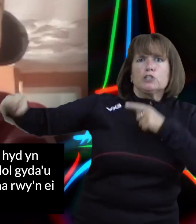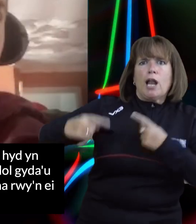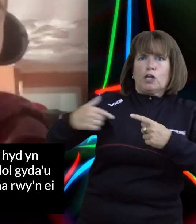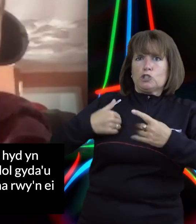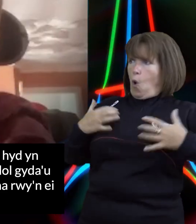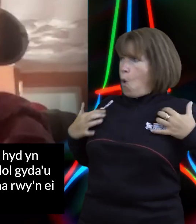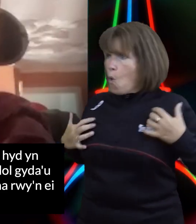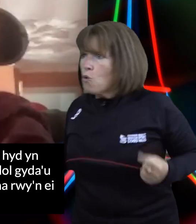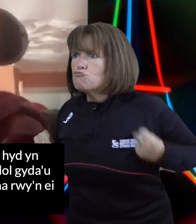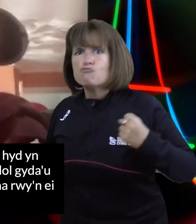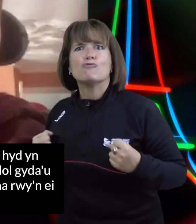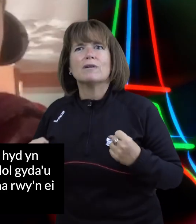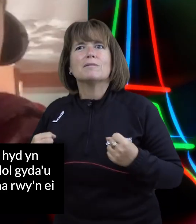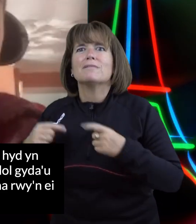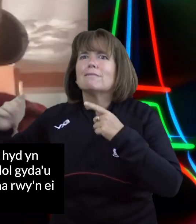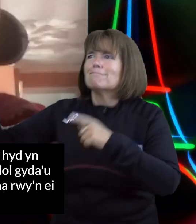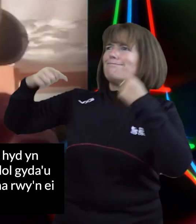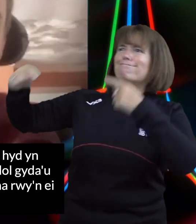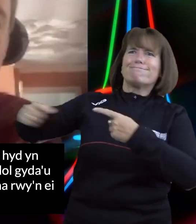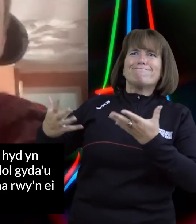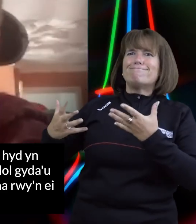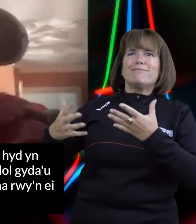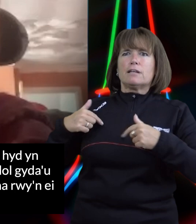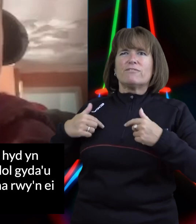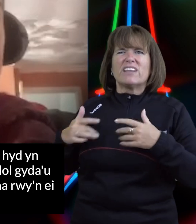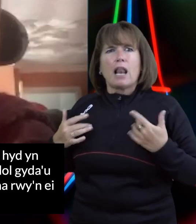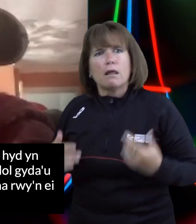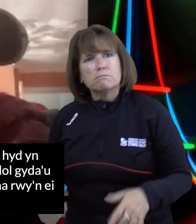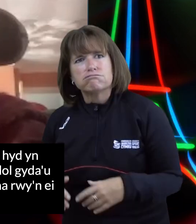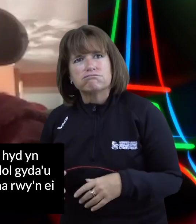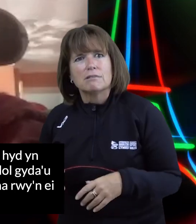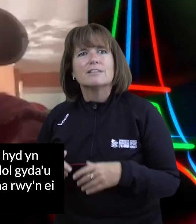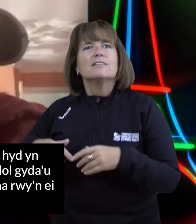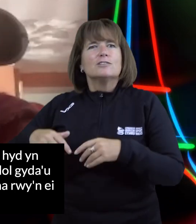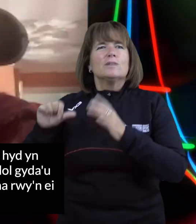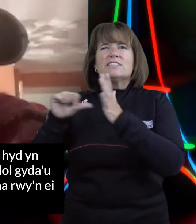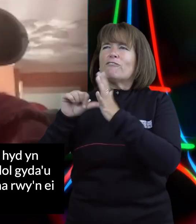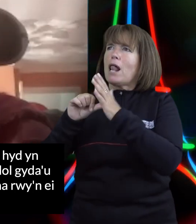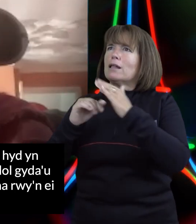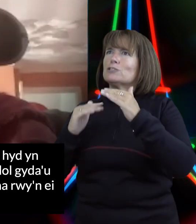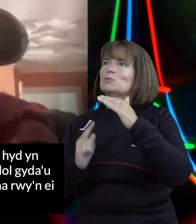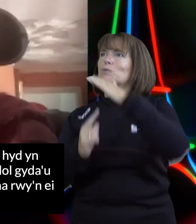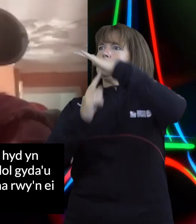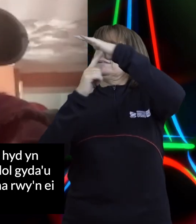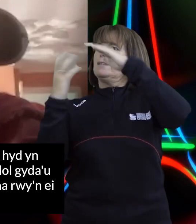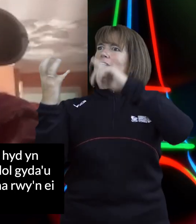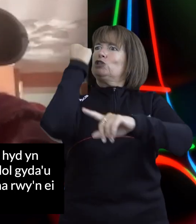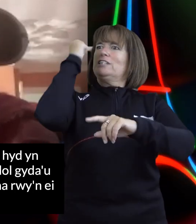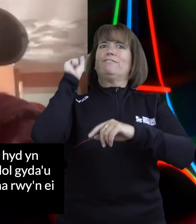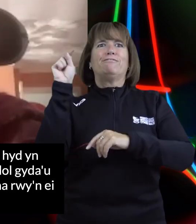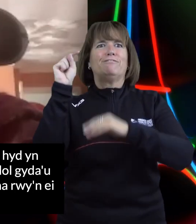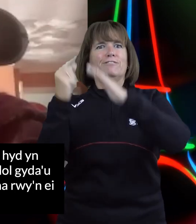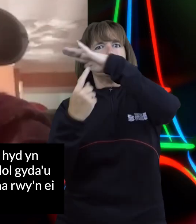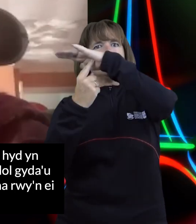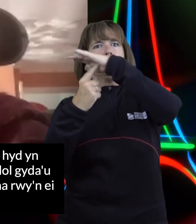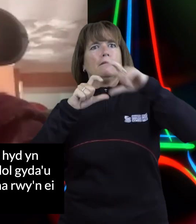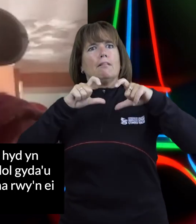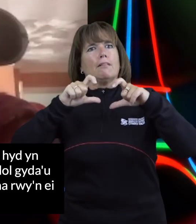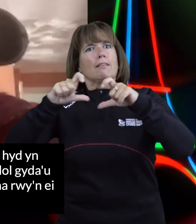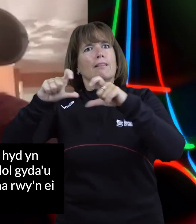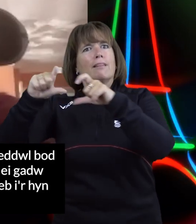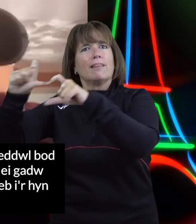my juices going. But if it's a little bit mundane, then I do find it difficult to just reach my